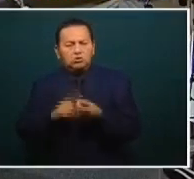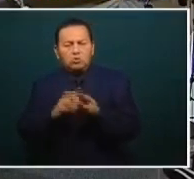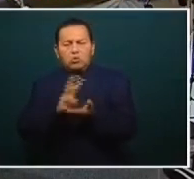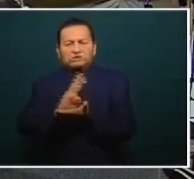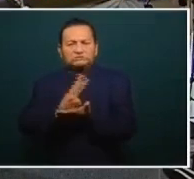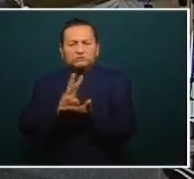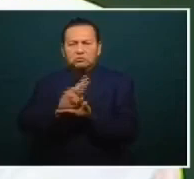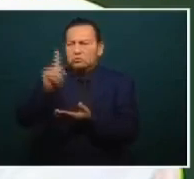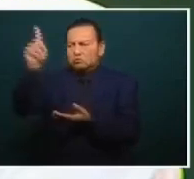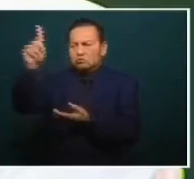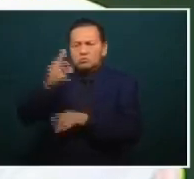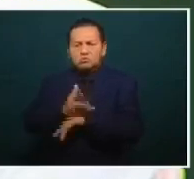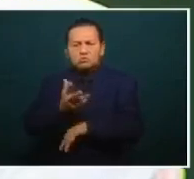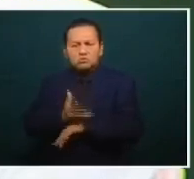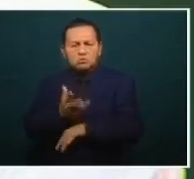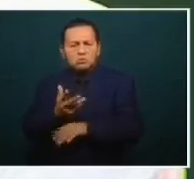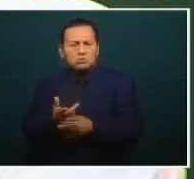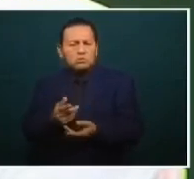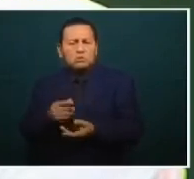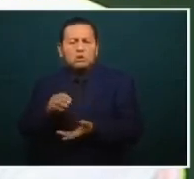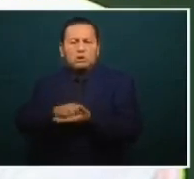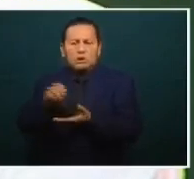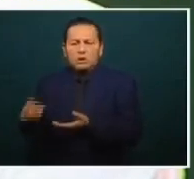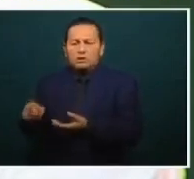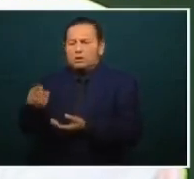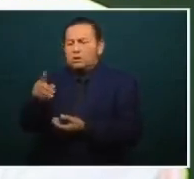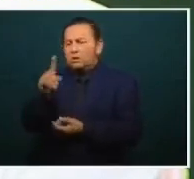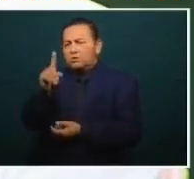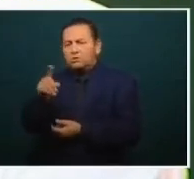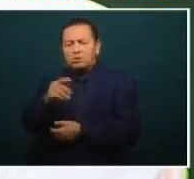in Washington. La delegación